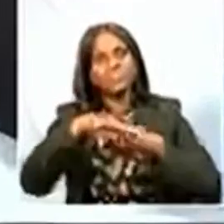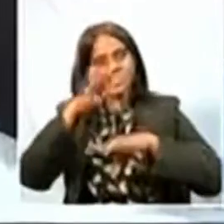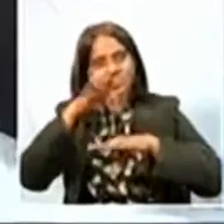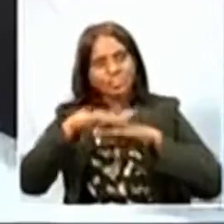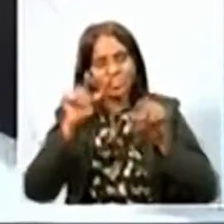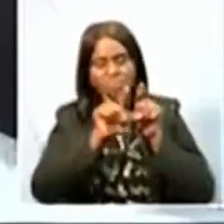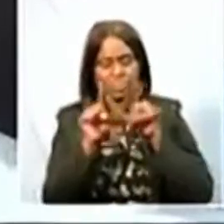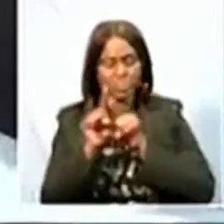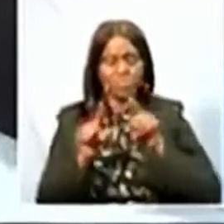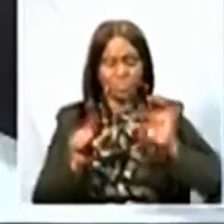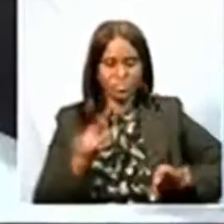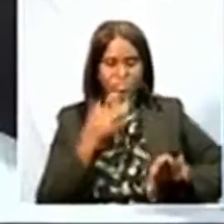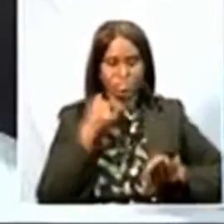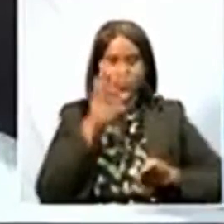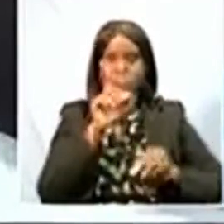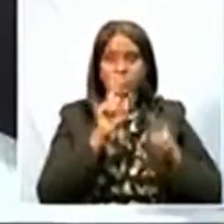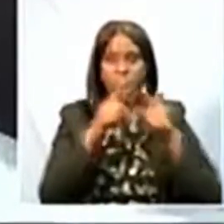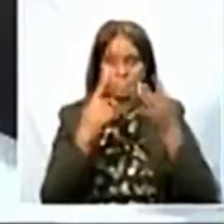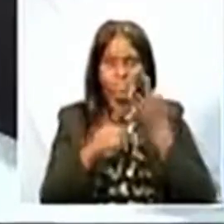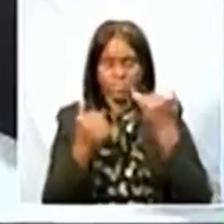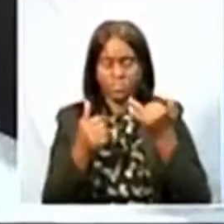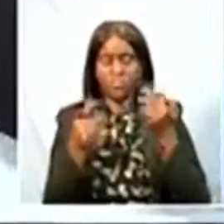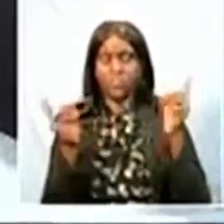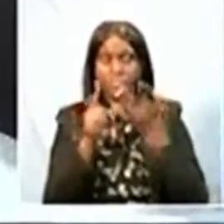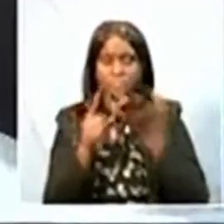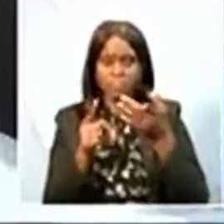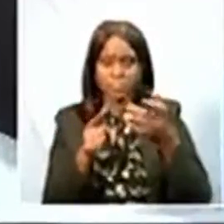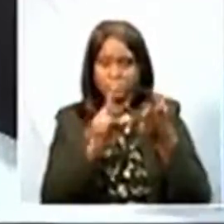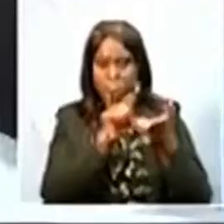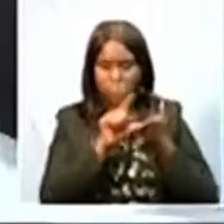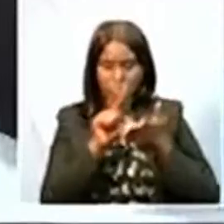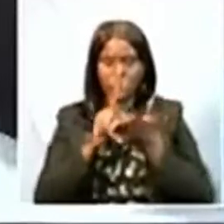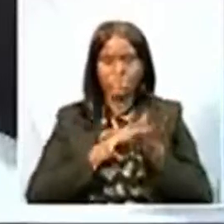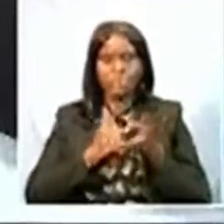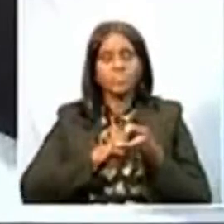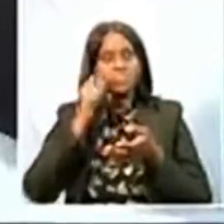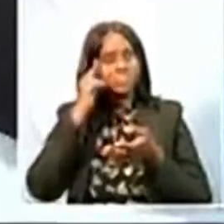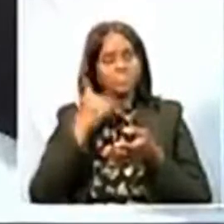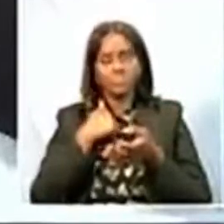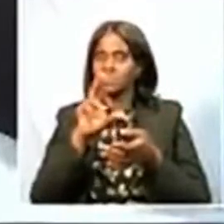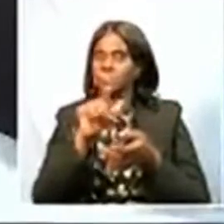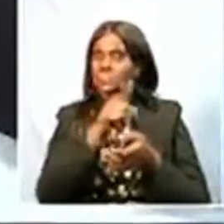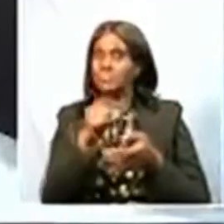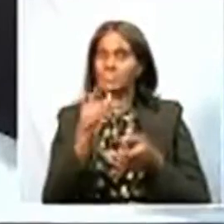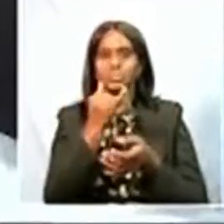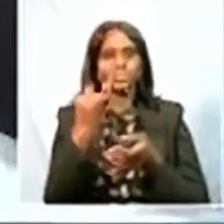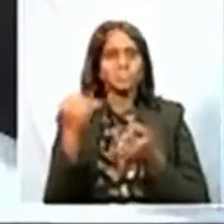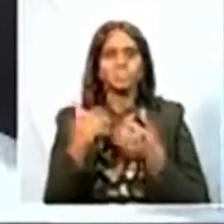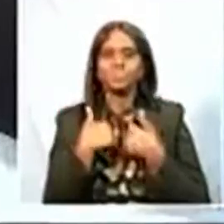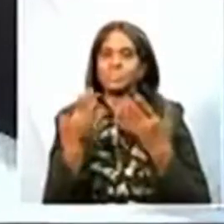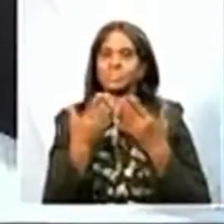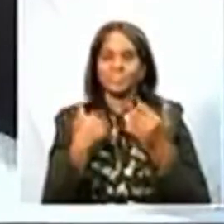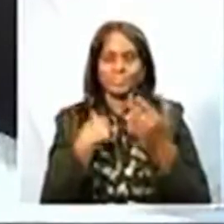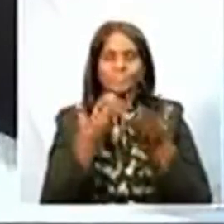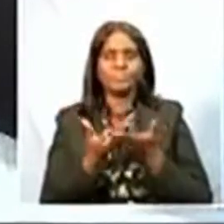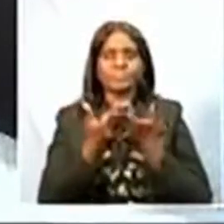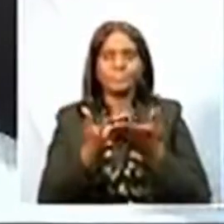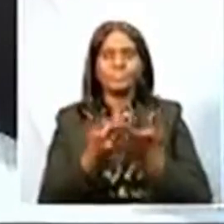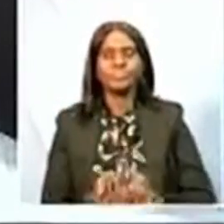also benefited. But when it comes to the loans, I think there are no such issues. I submit.